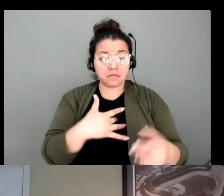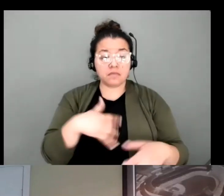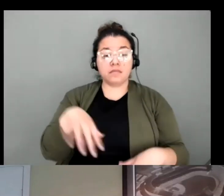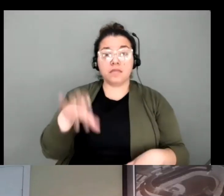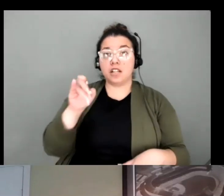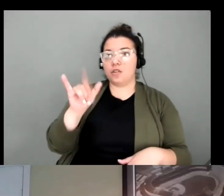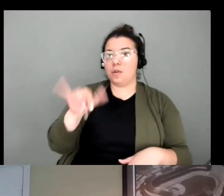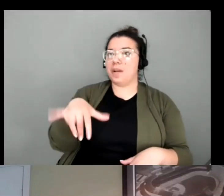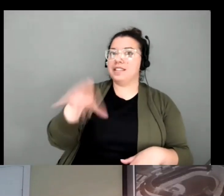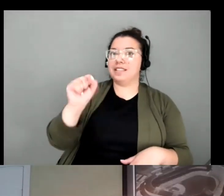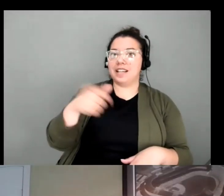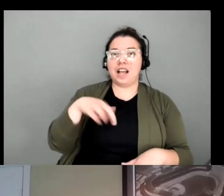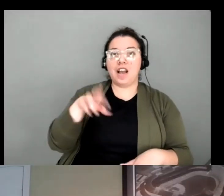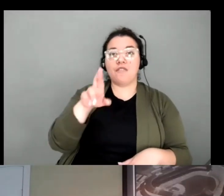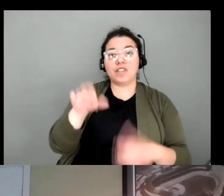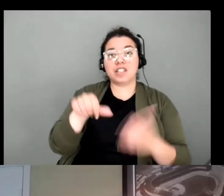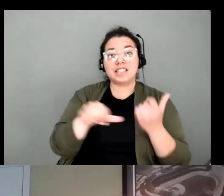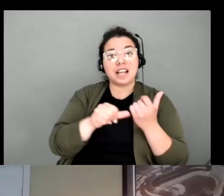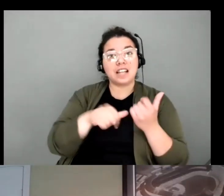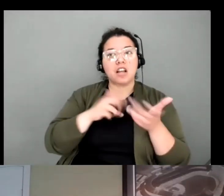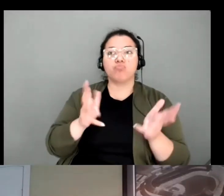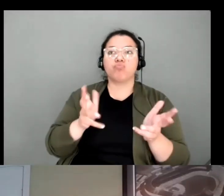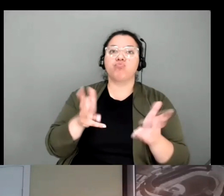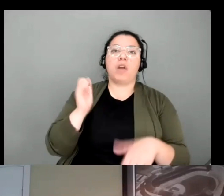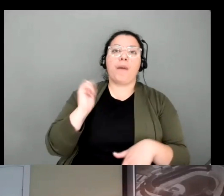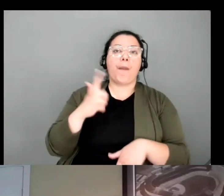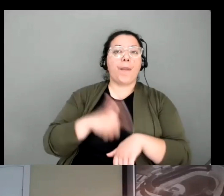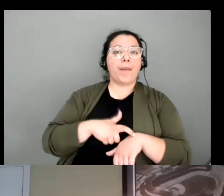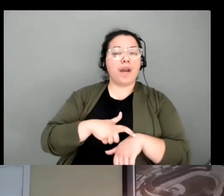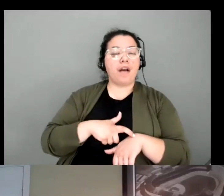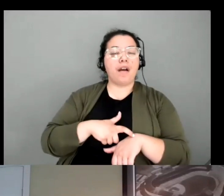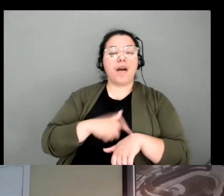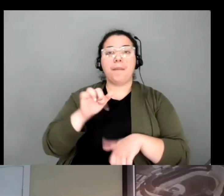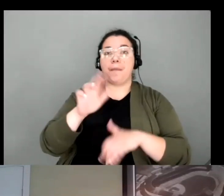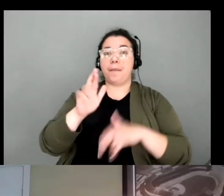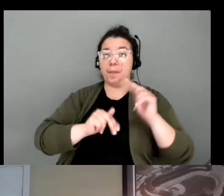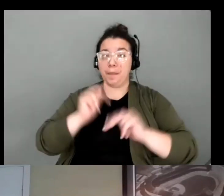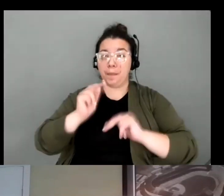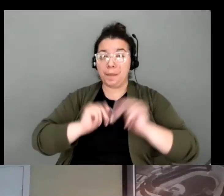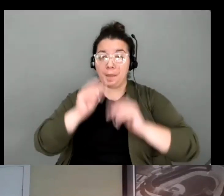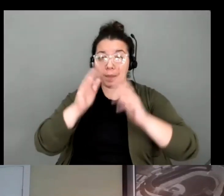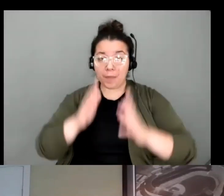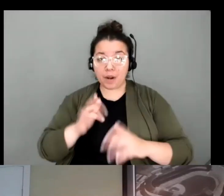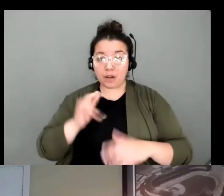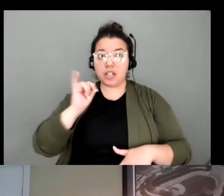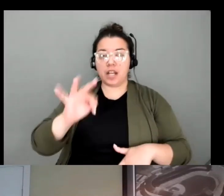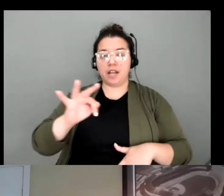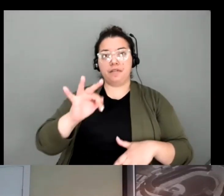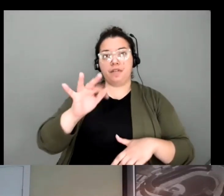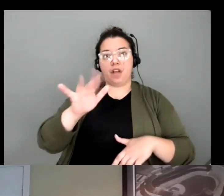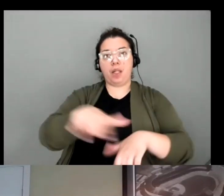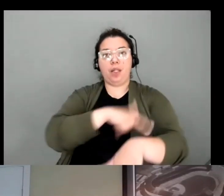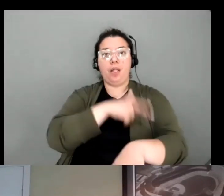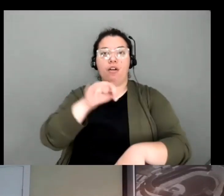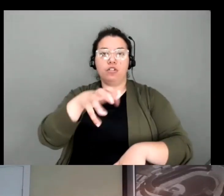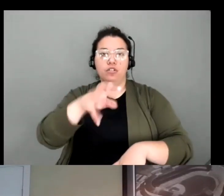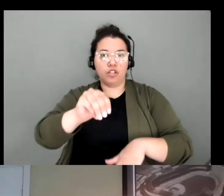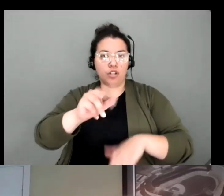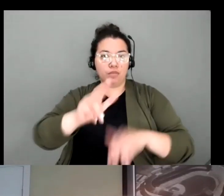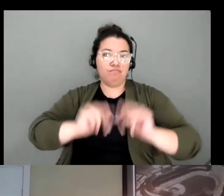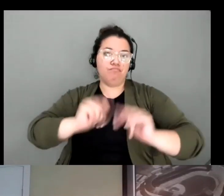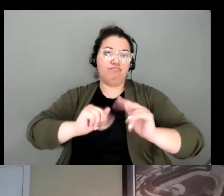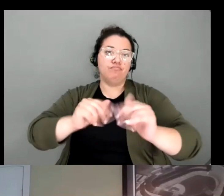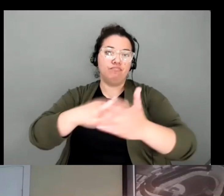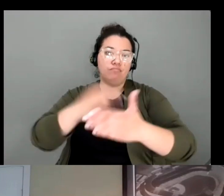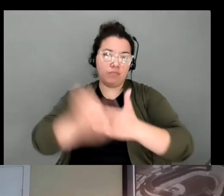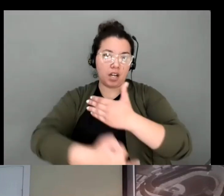real estate agents all the time, builders, for anyone doing a longer term build out project right now, and just all different people that are